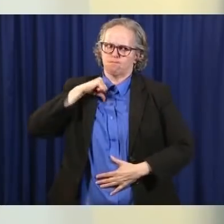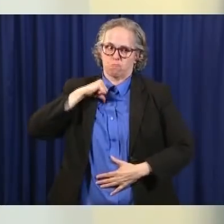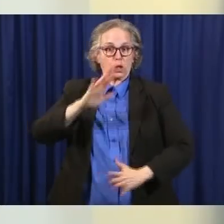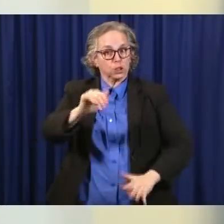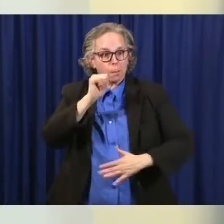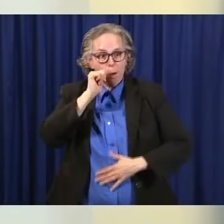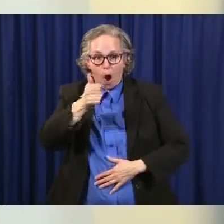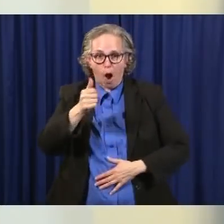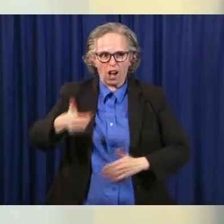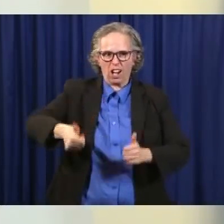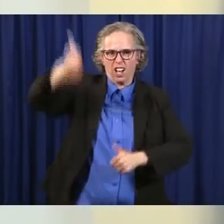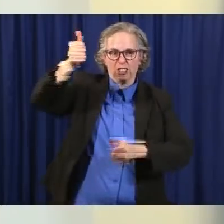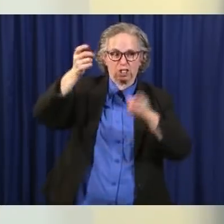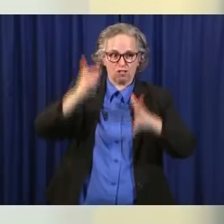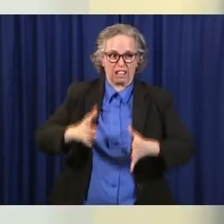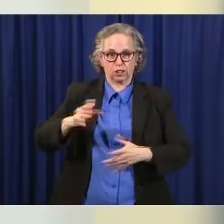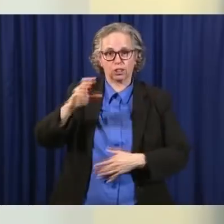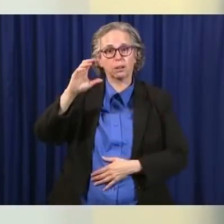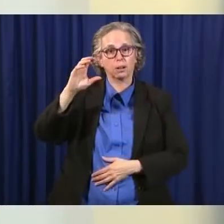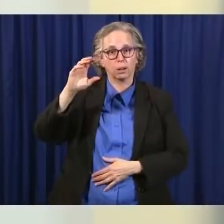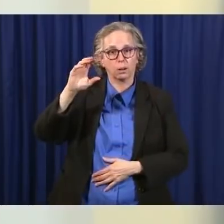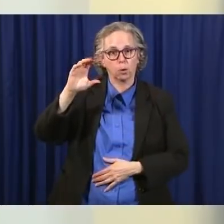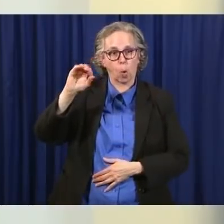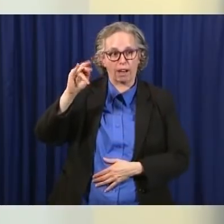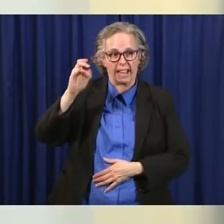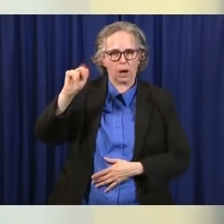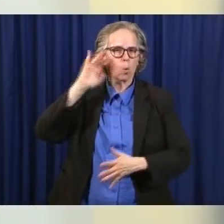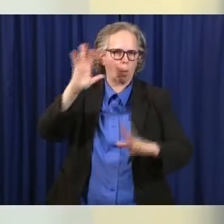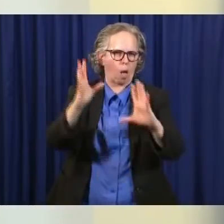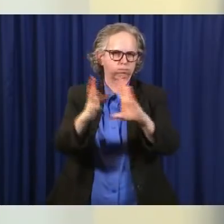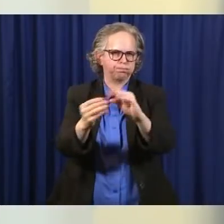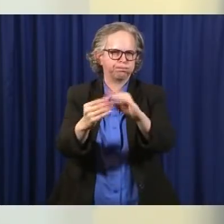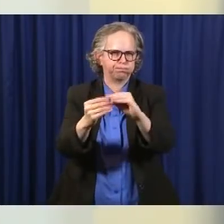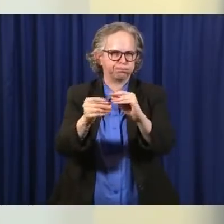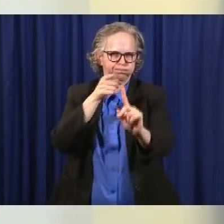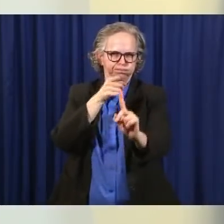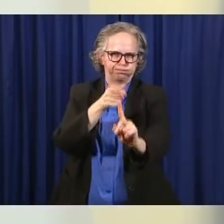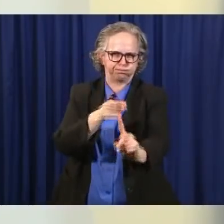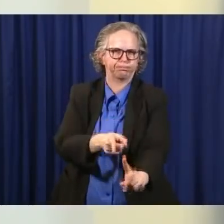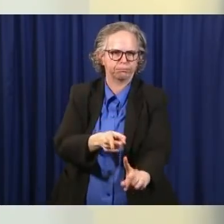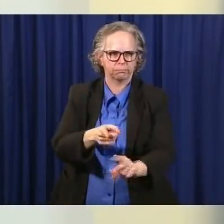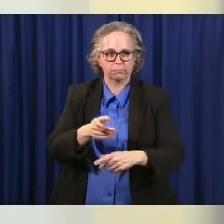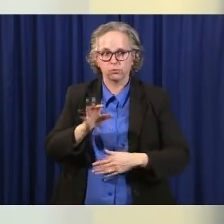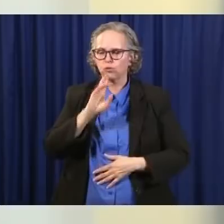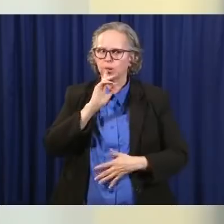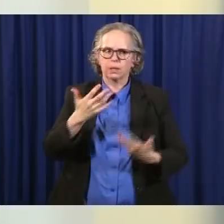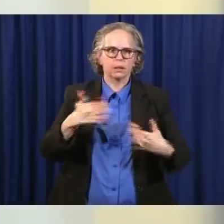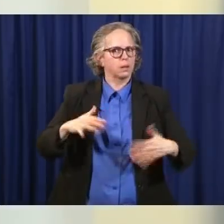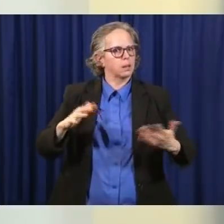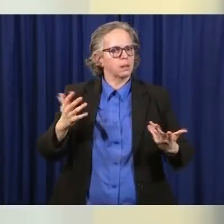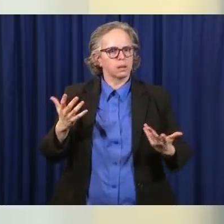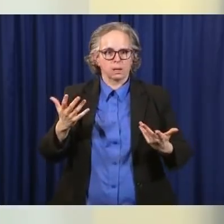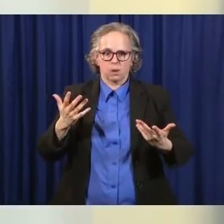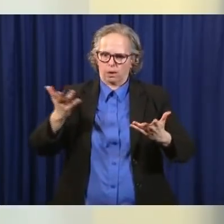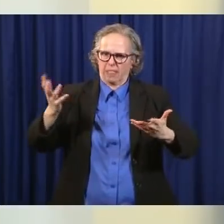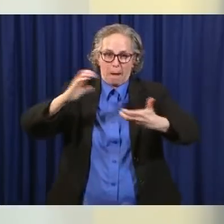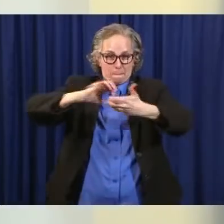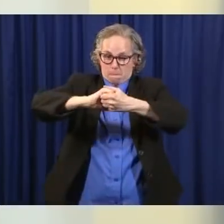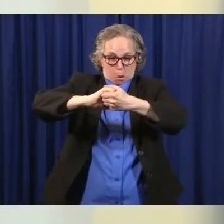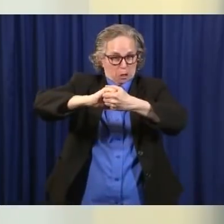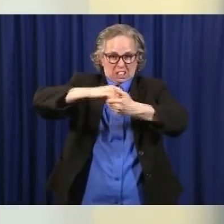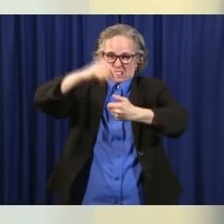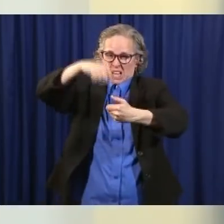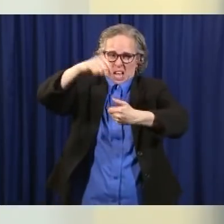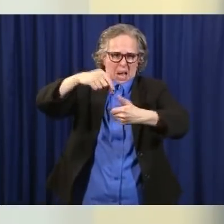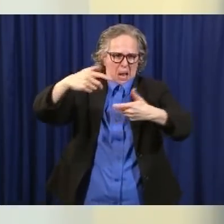about relationships with the nursing home. We've had the CDC with us in state doing investigations, and each one is different, and